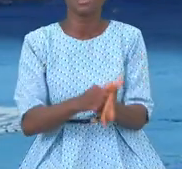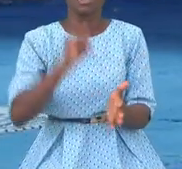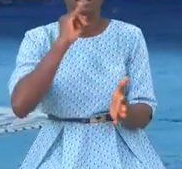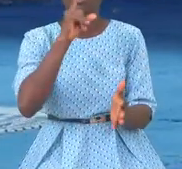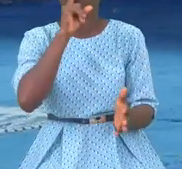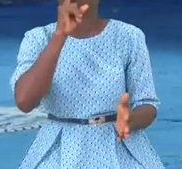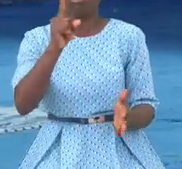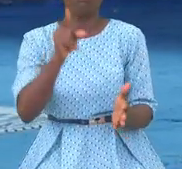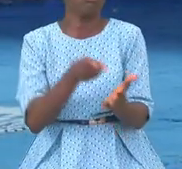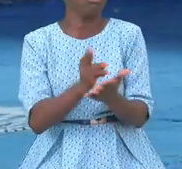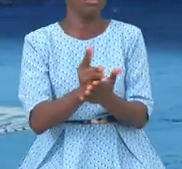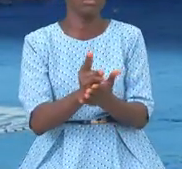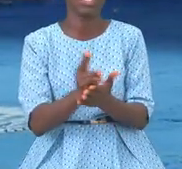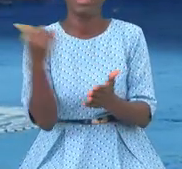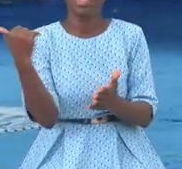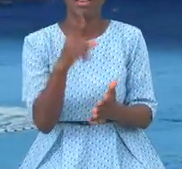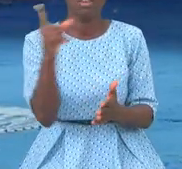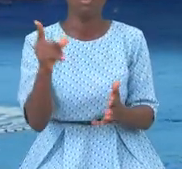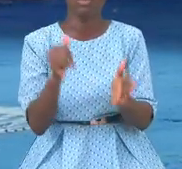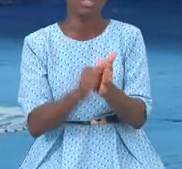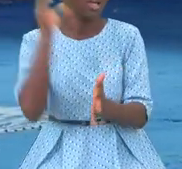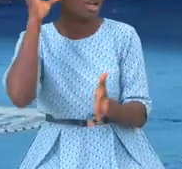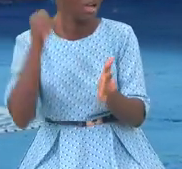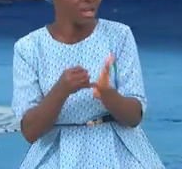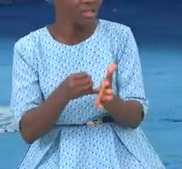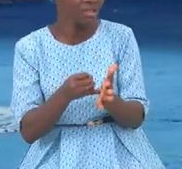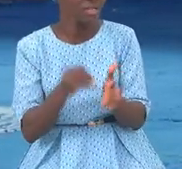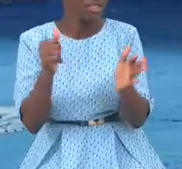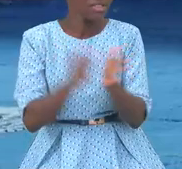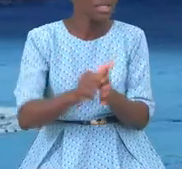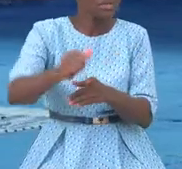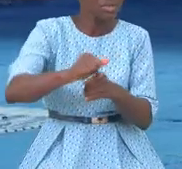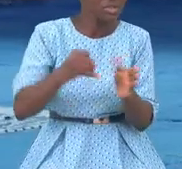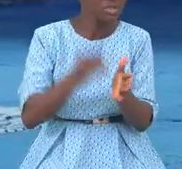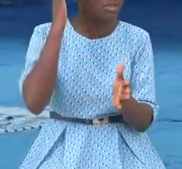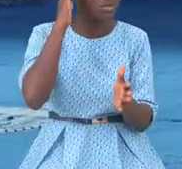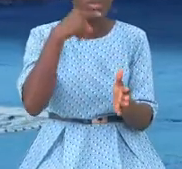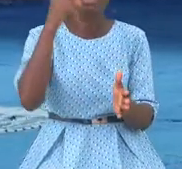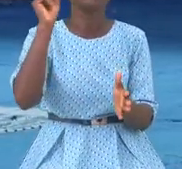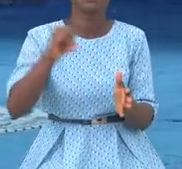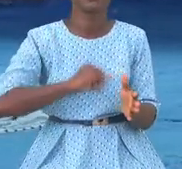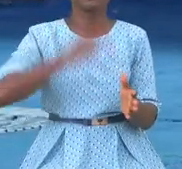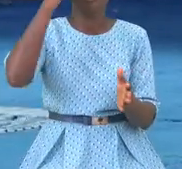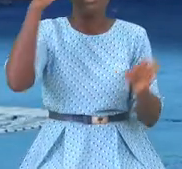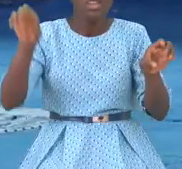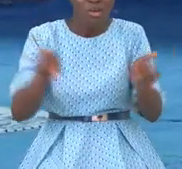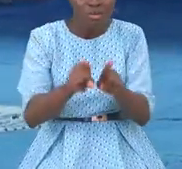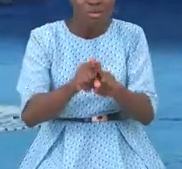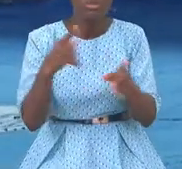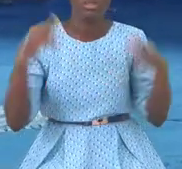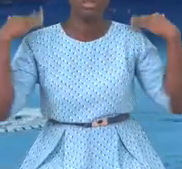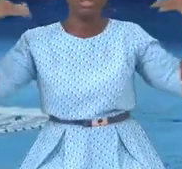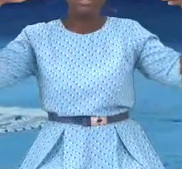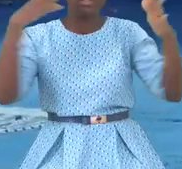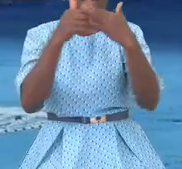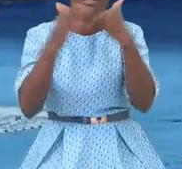will say, yes, I know. Even the angels will affirm, yes, this is true. This